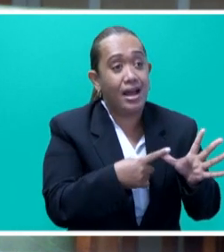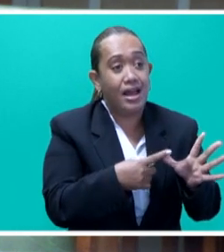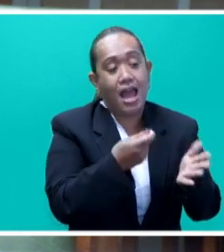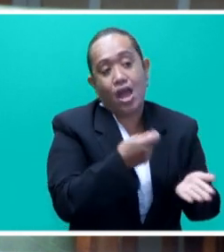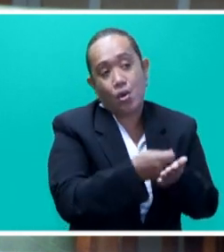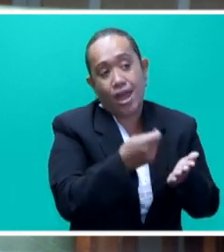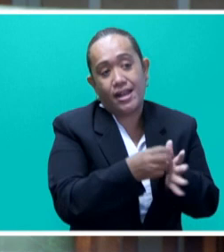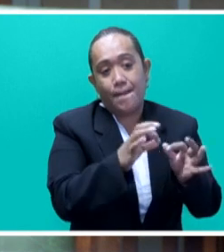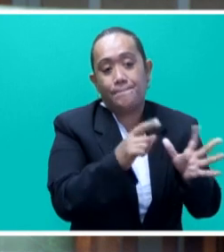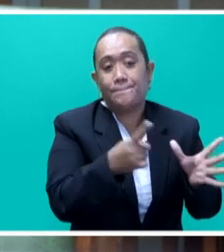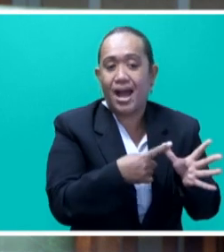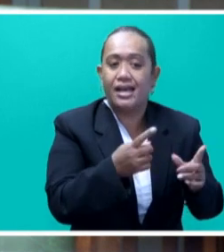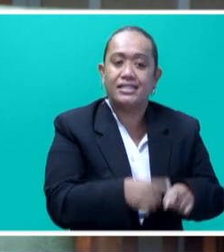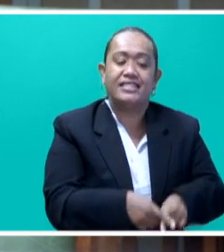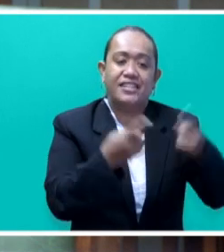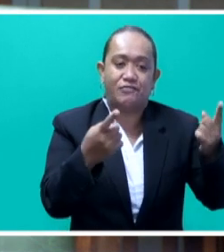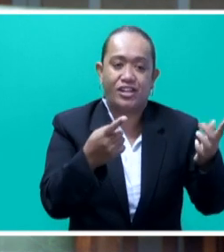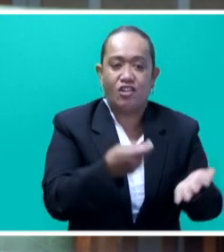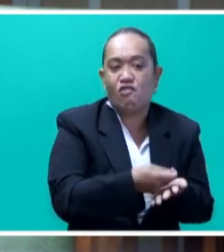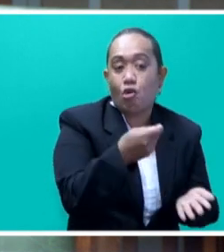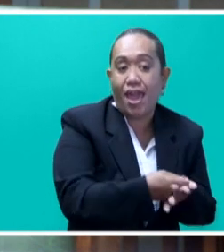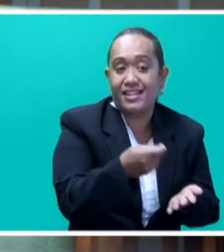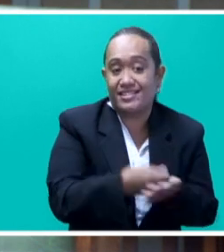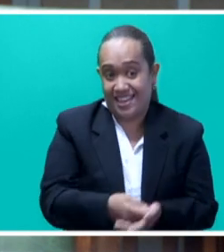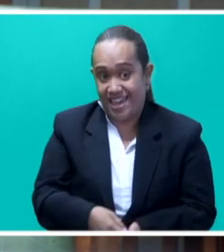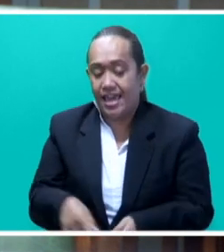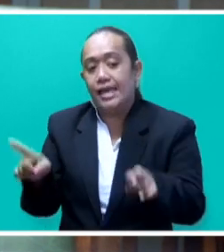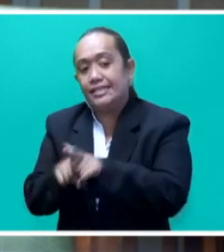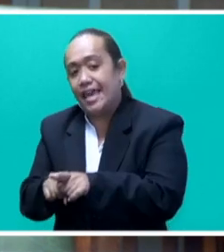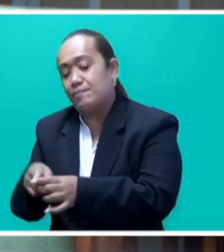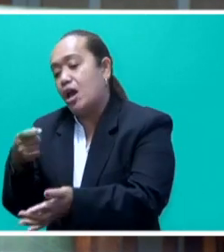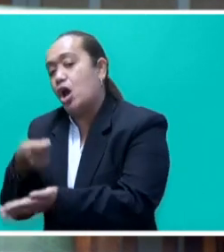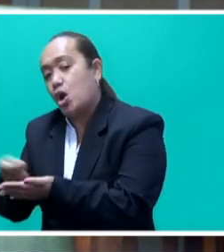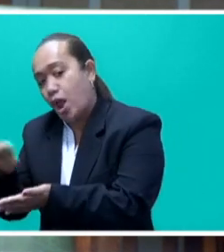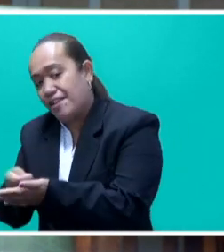in Ba is very different to the rent one would pay, for example, in downtown Suva.